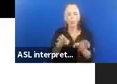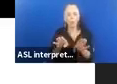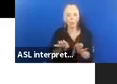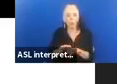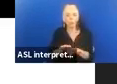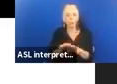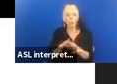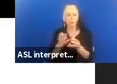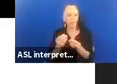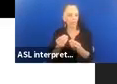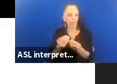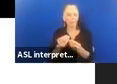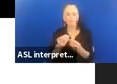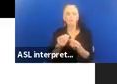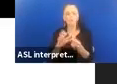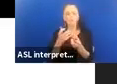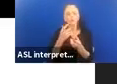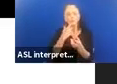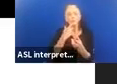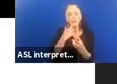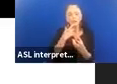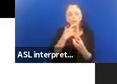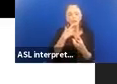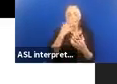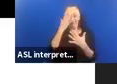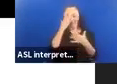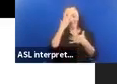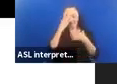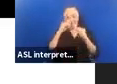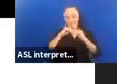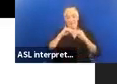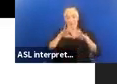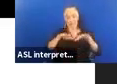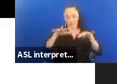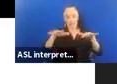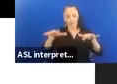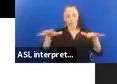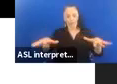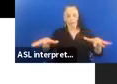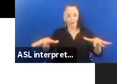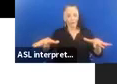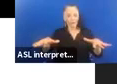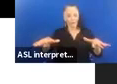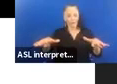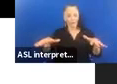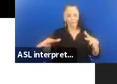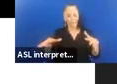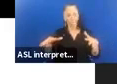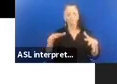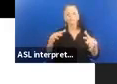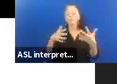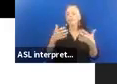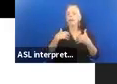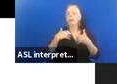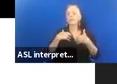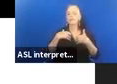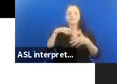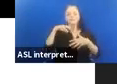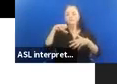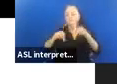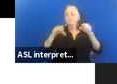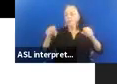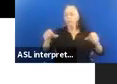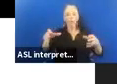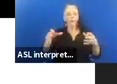to say, in starting this off, the spread of disease through these settler colonial ideologies and practices